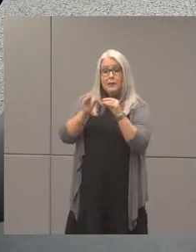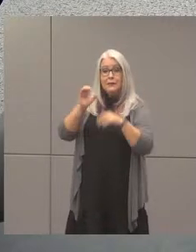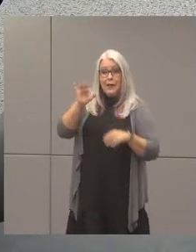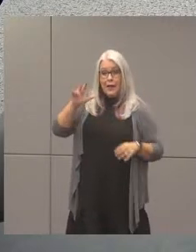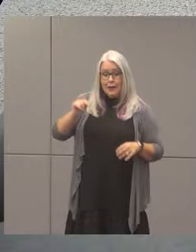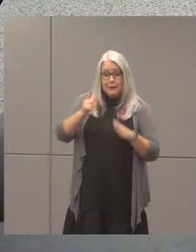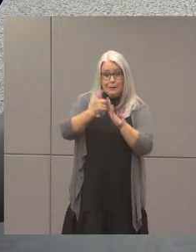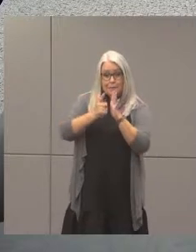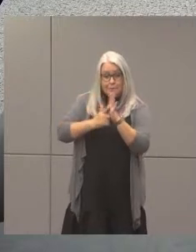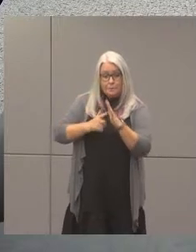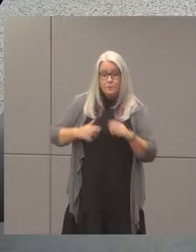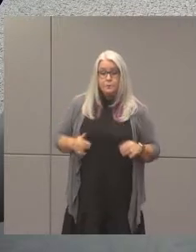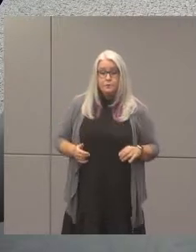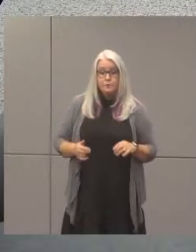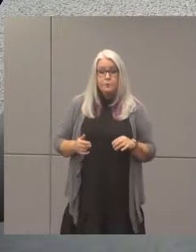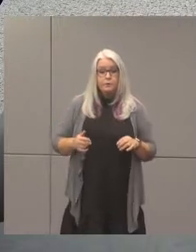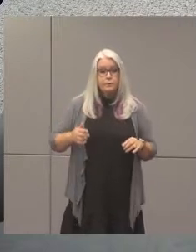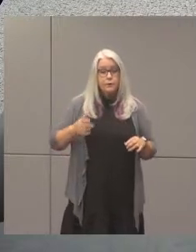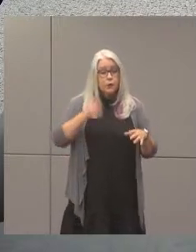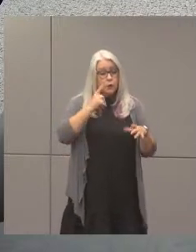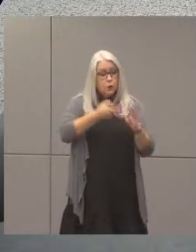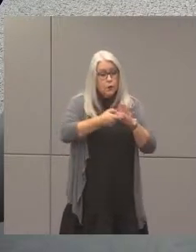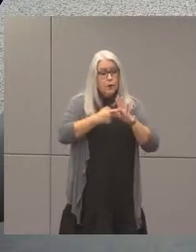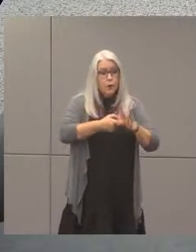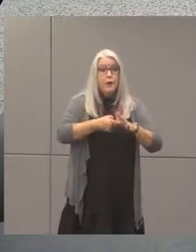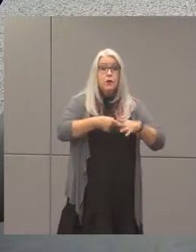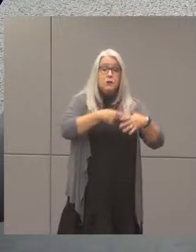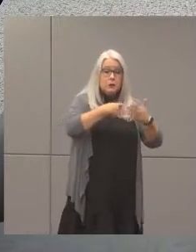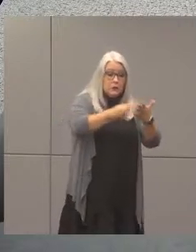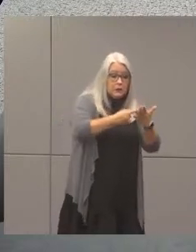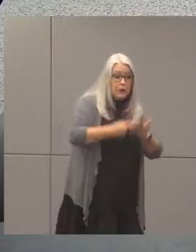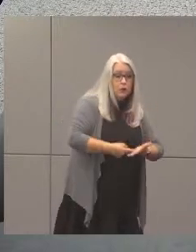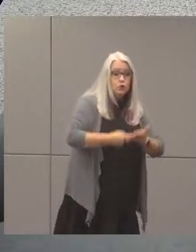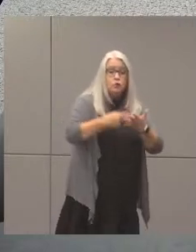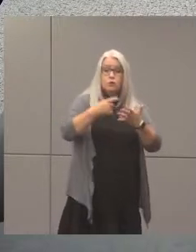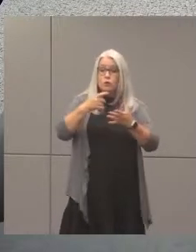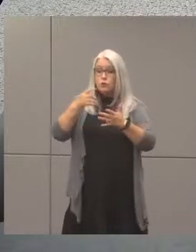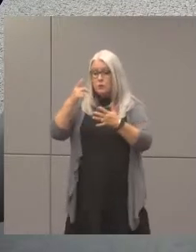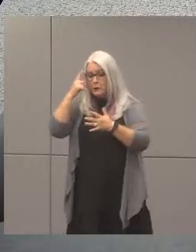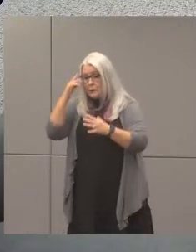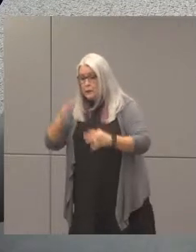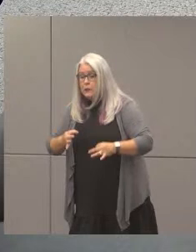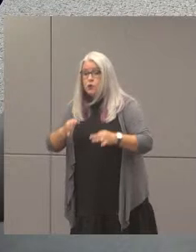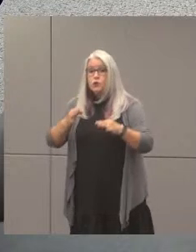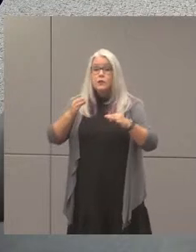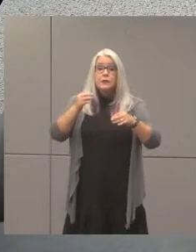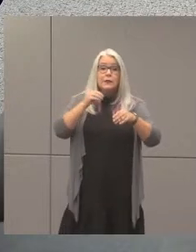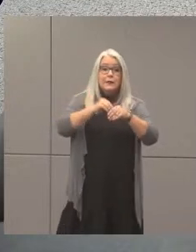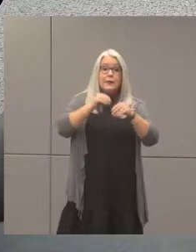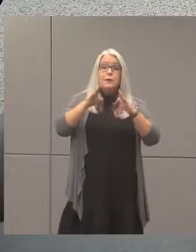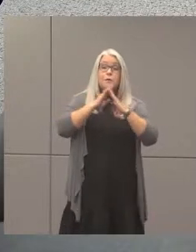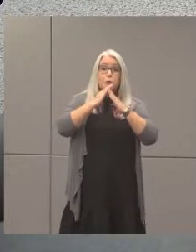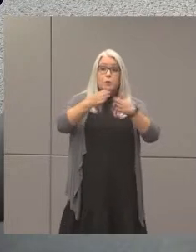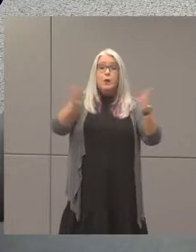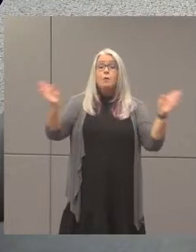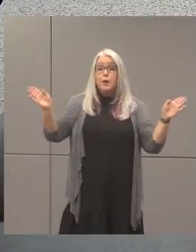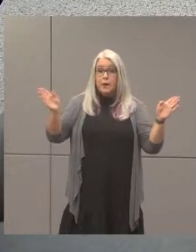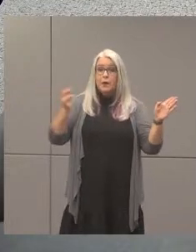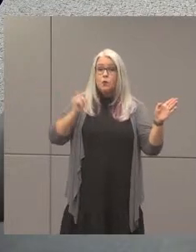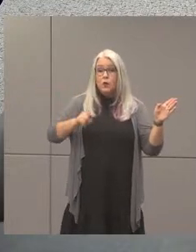Meetings Act requires decisions and discussions of decisions to be made in public, and it seems to me like we need to pay attention to